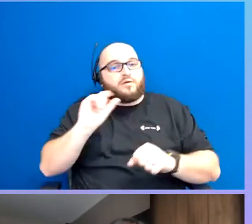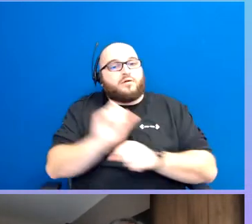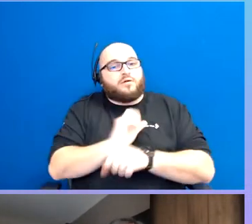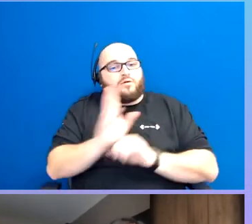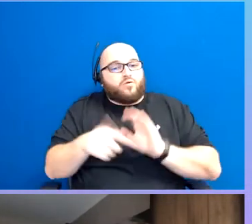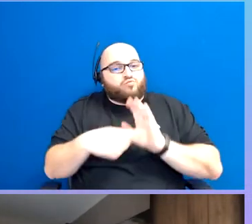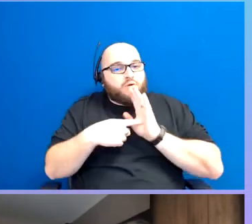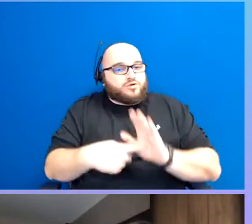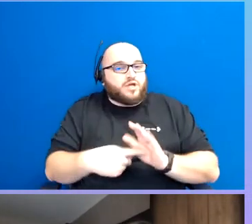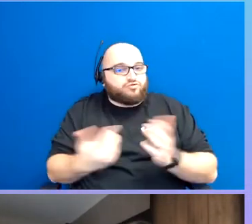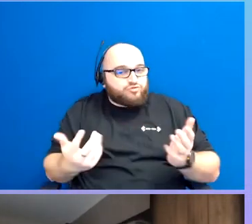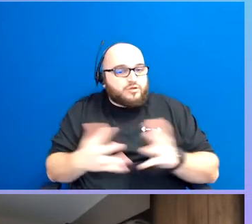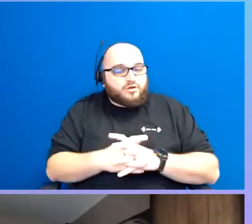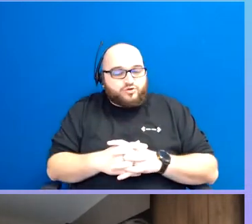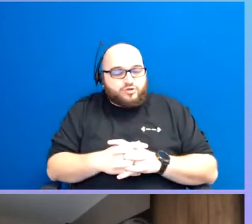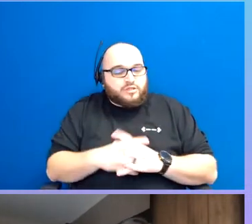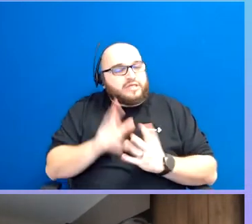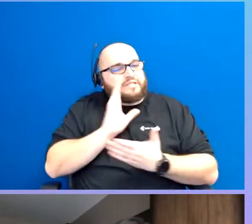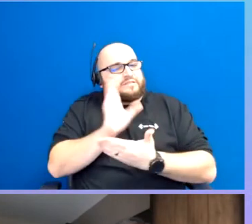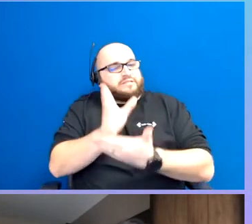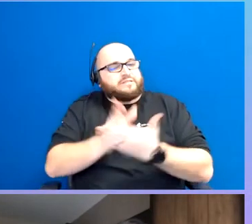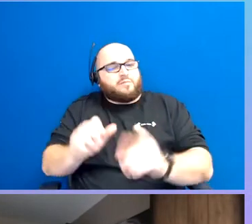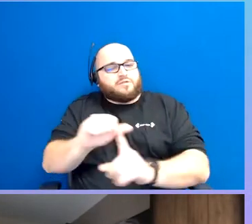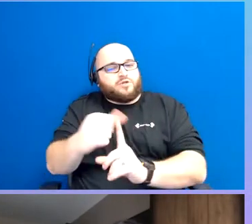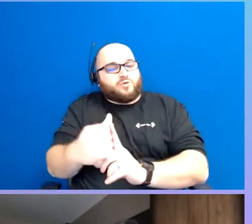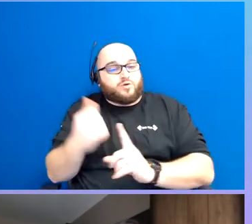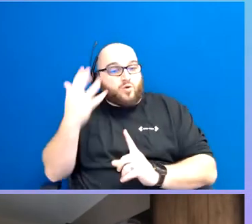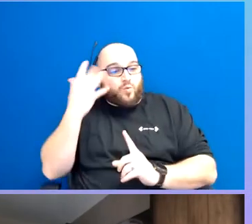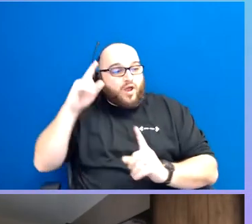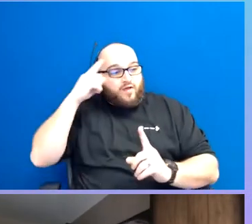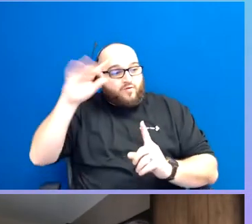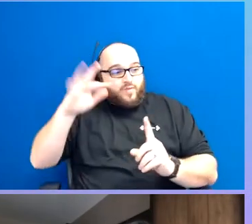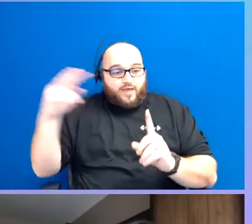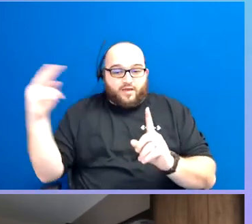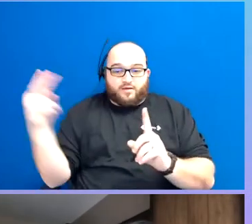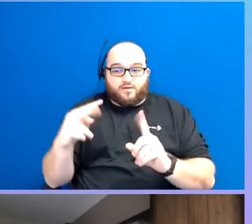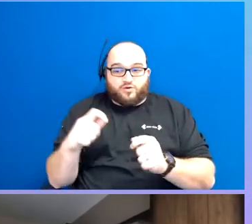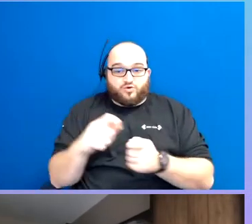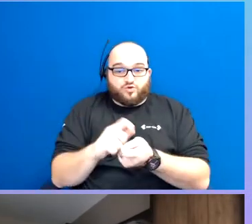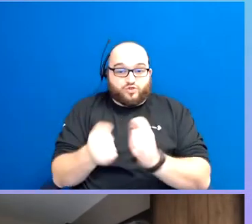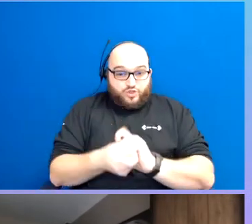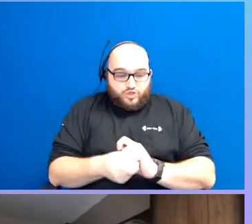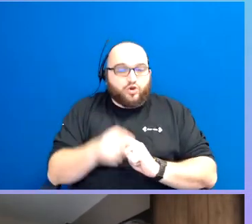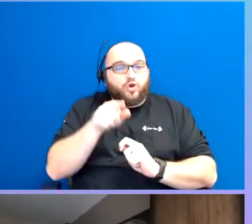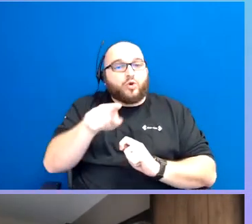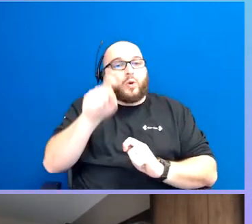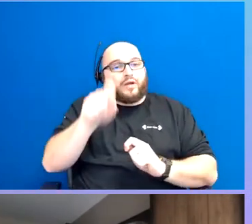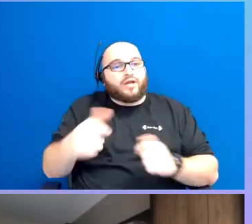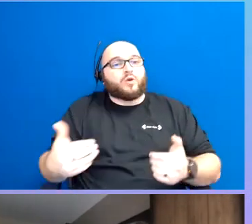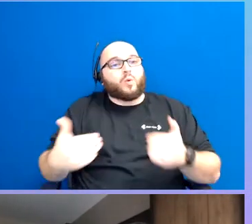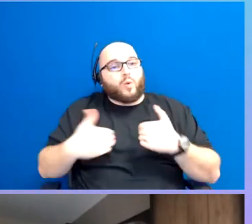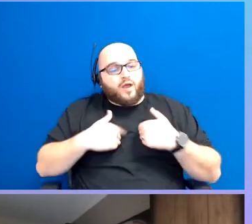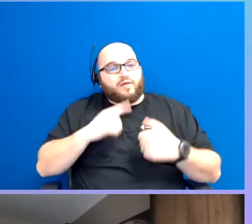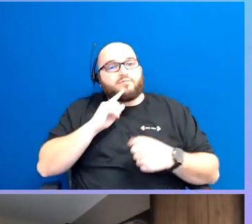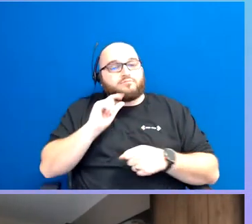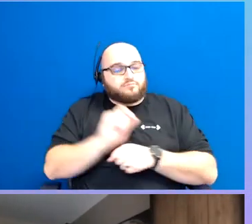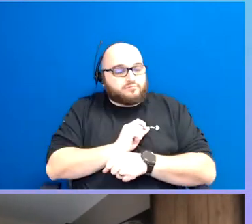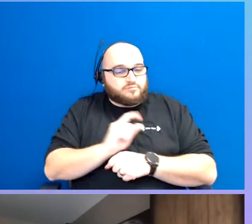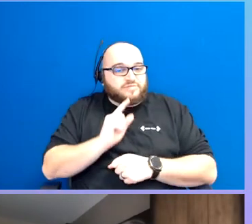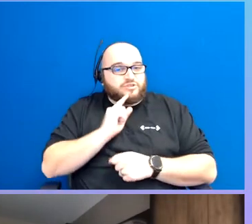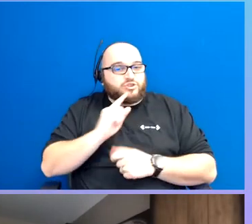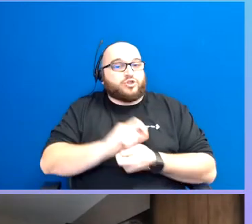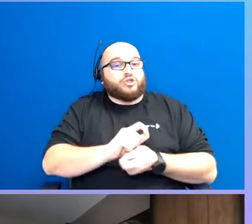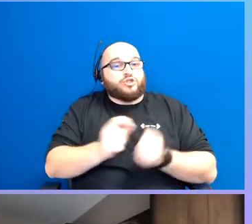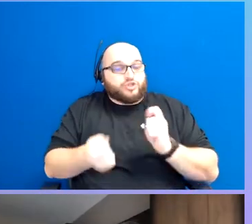cases. Because for perception to change, you need to have significant noticeable changes in